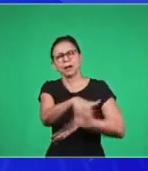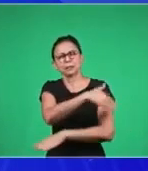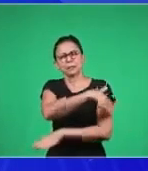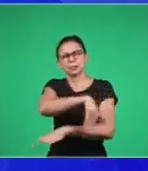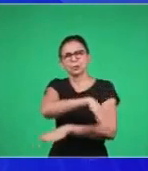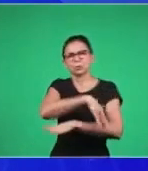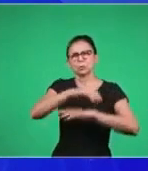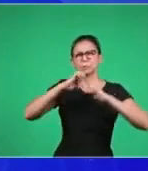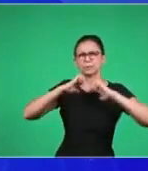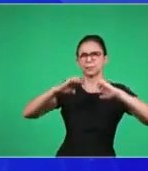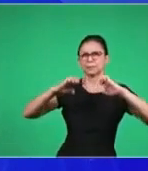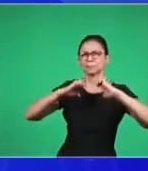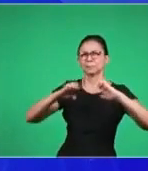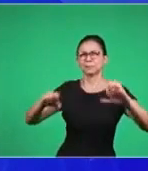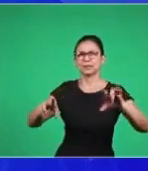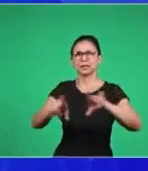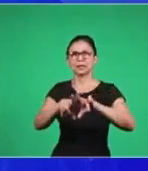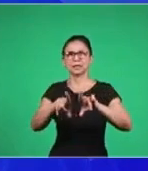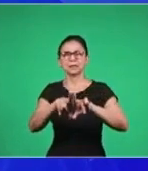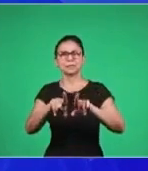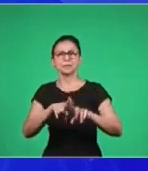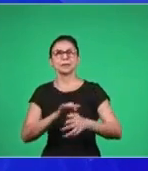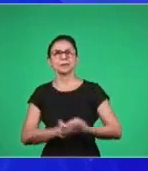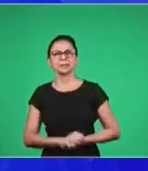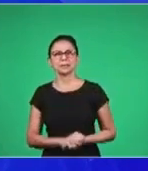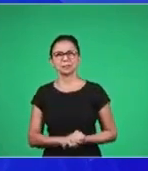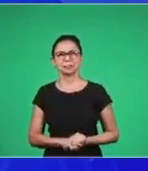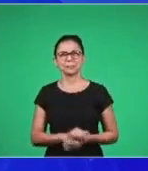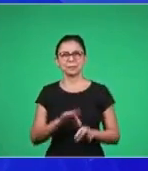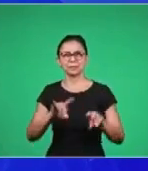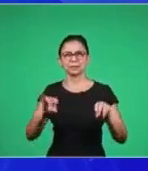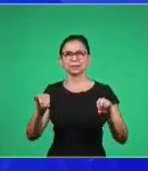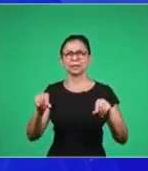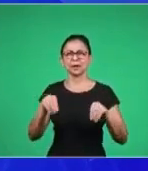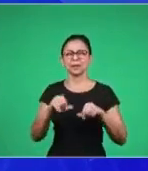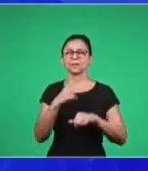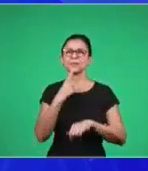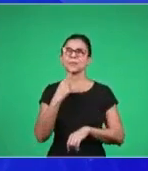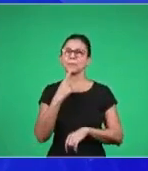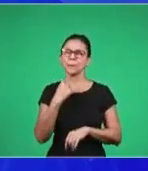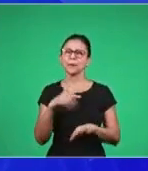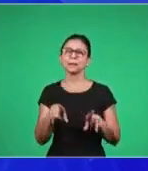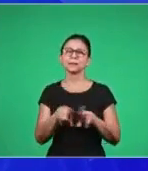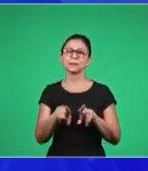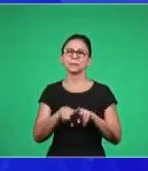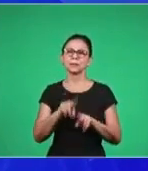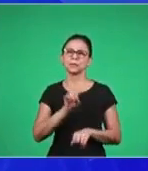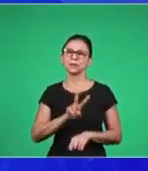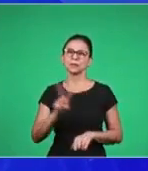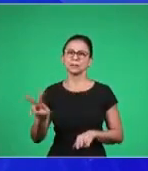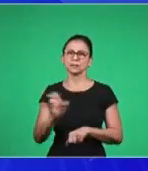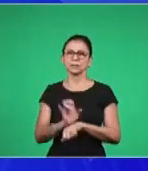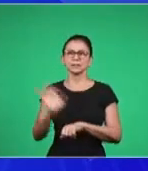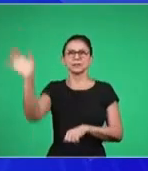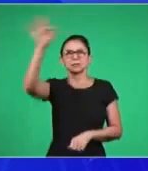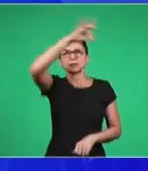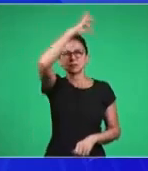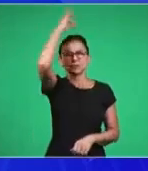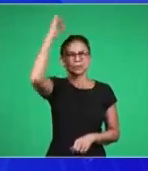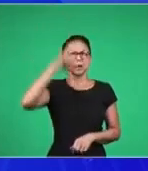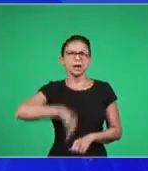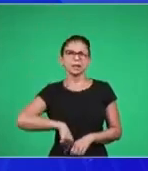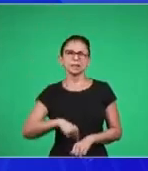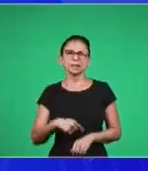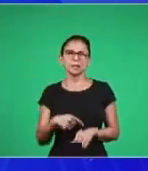evangelism efforts in Rio de Janeiro, as well as Terra Vermelha, Vila Velha, and Espírito